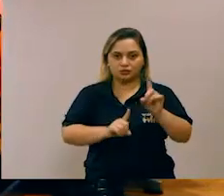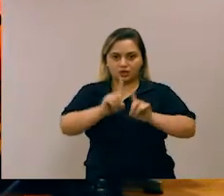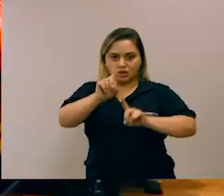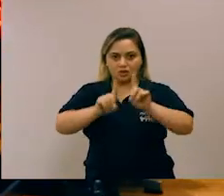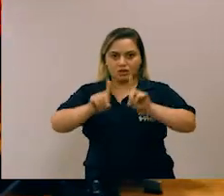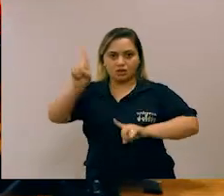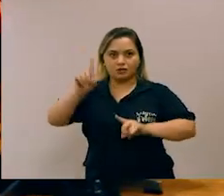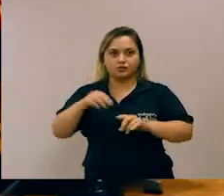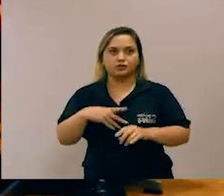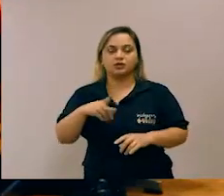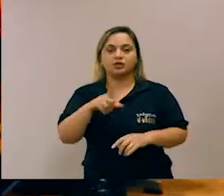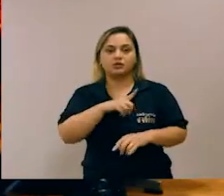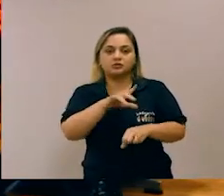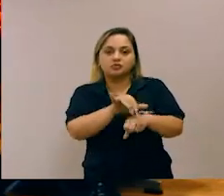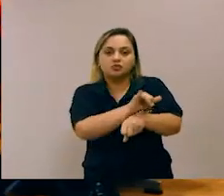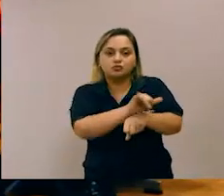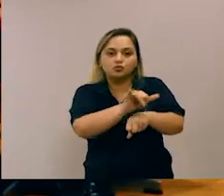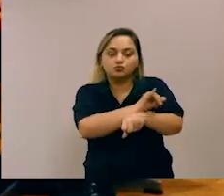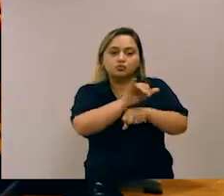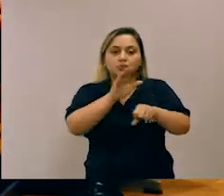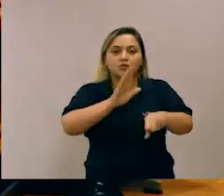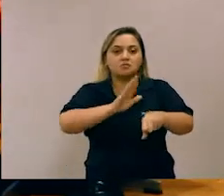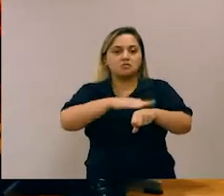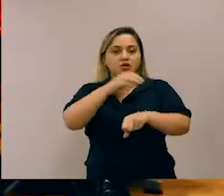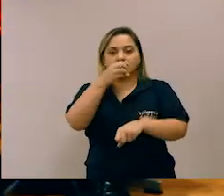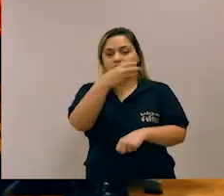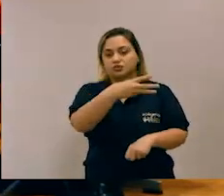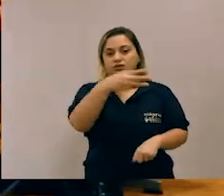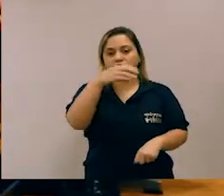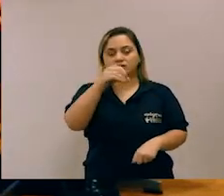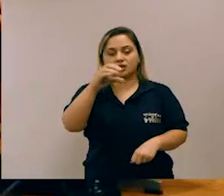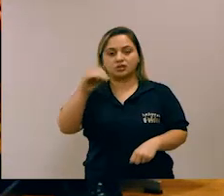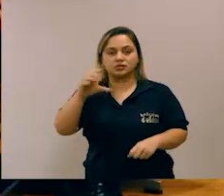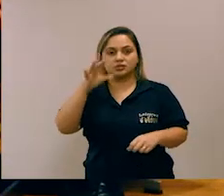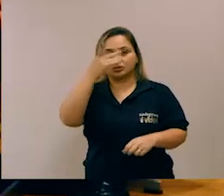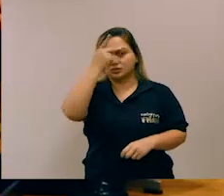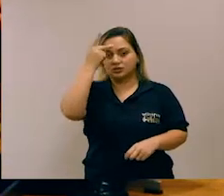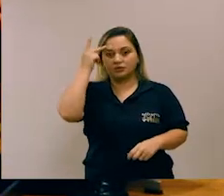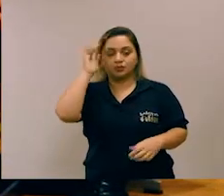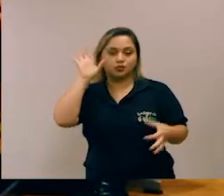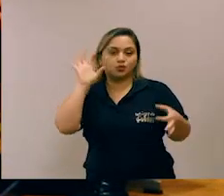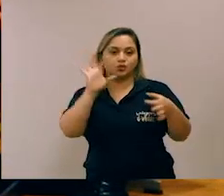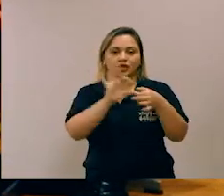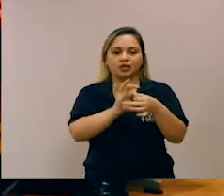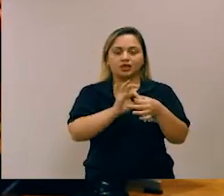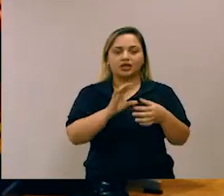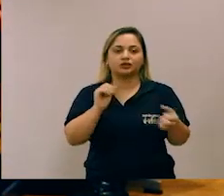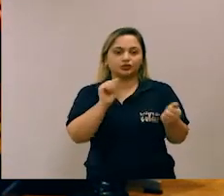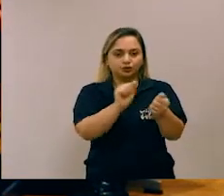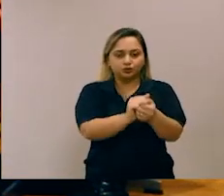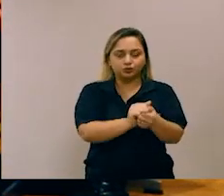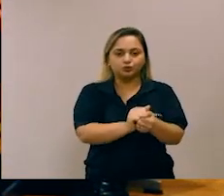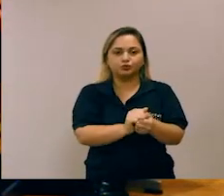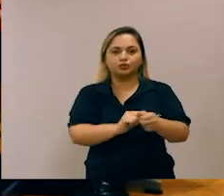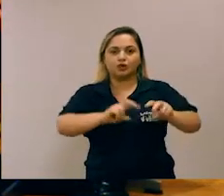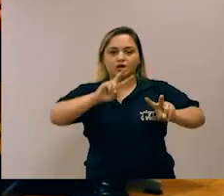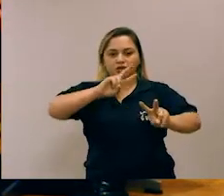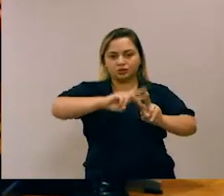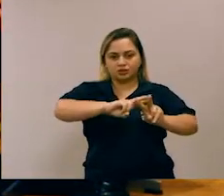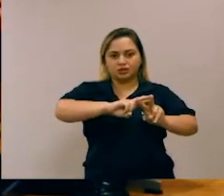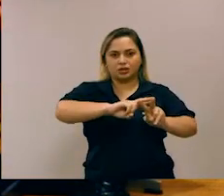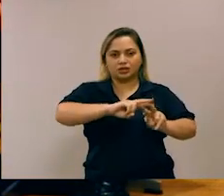If you're watching us on YouTube, we have over 300 people connected, so you can share your questions